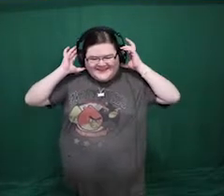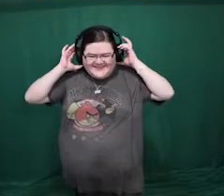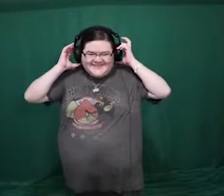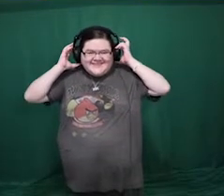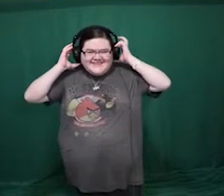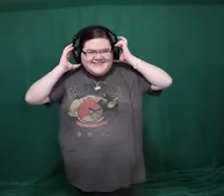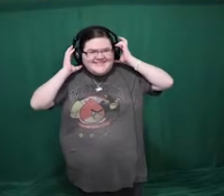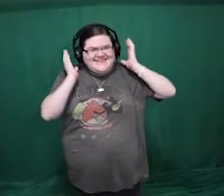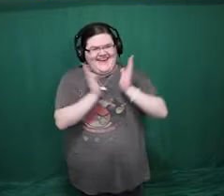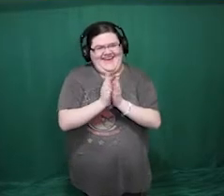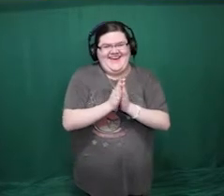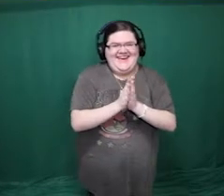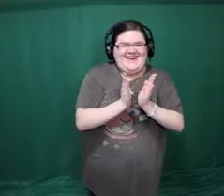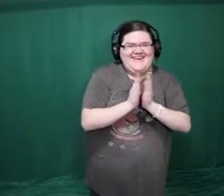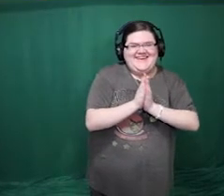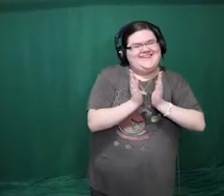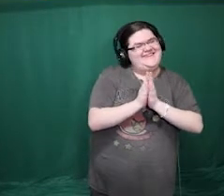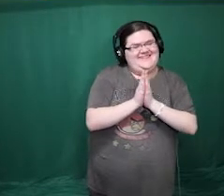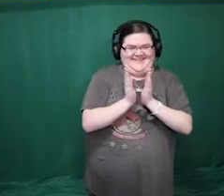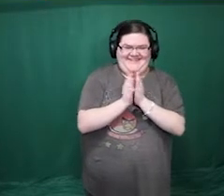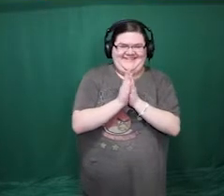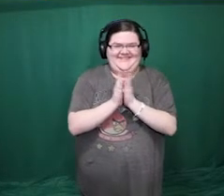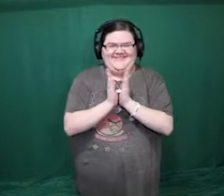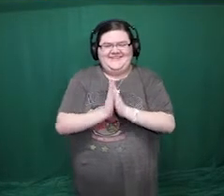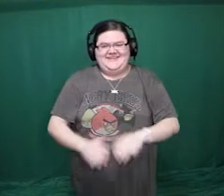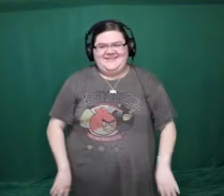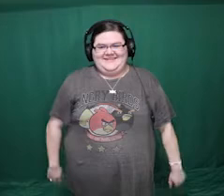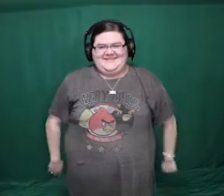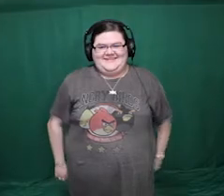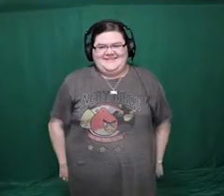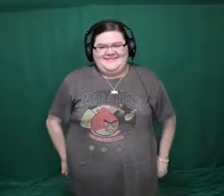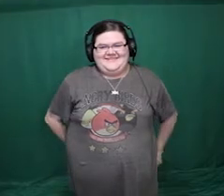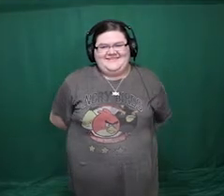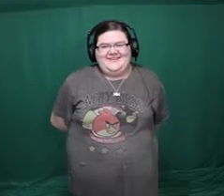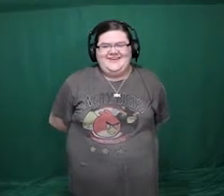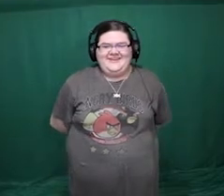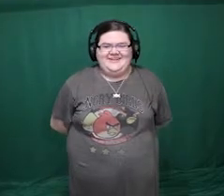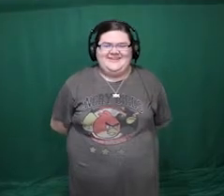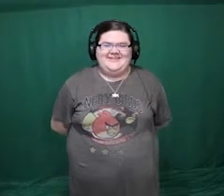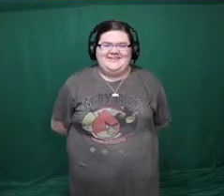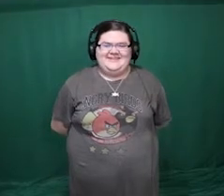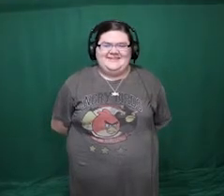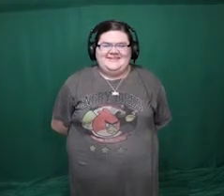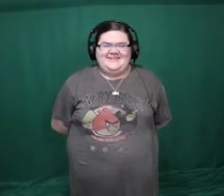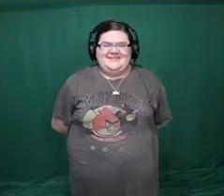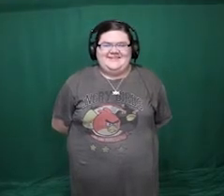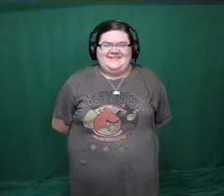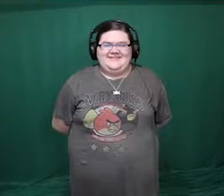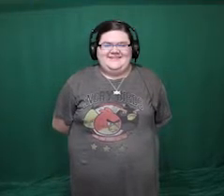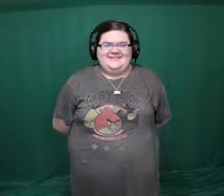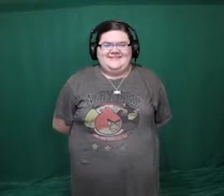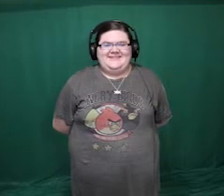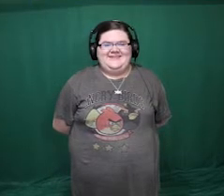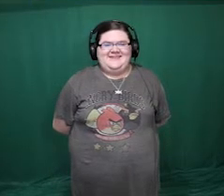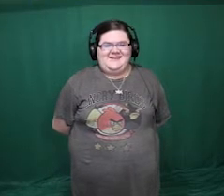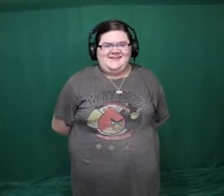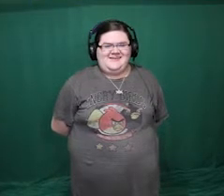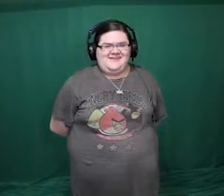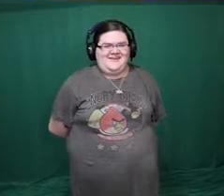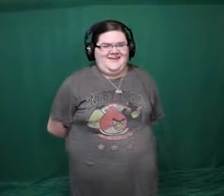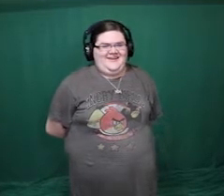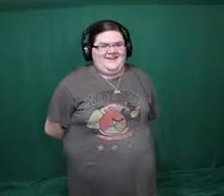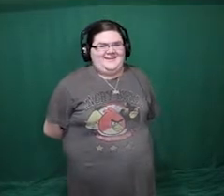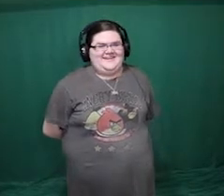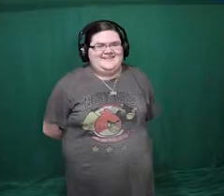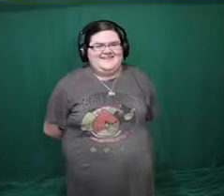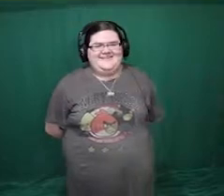to Ethan's first ever Fall Guys game. Where you been my whole life, Ethan? We've been out here getting hit by... Bro, you used to play